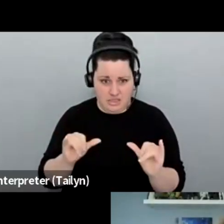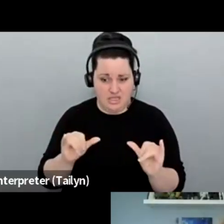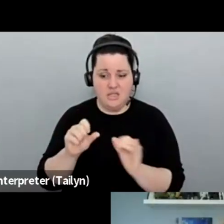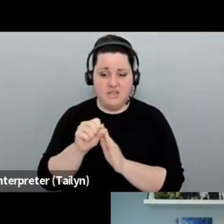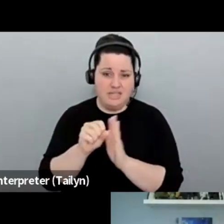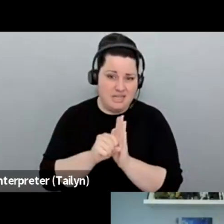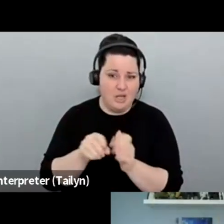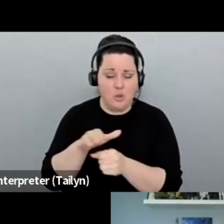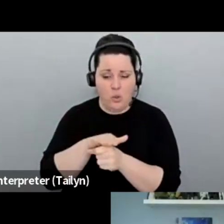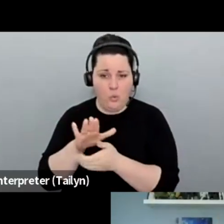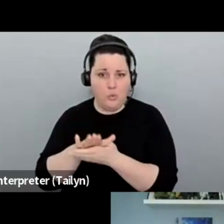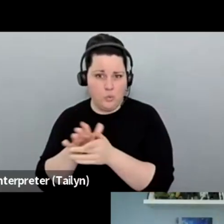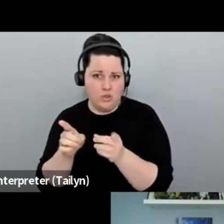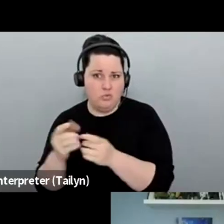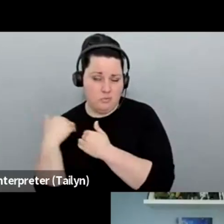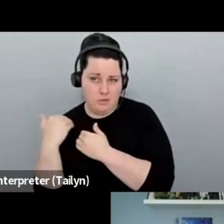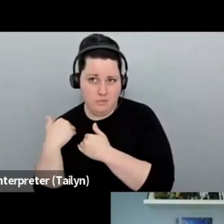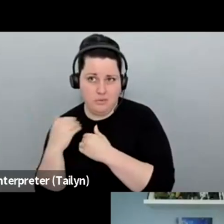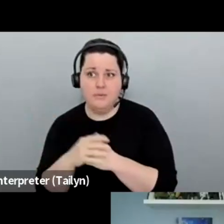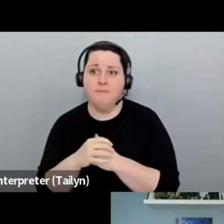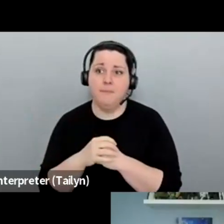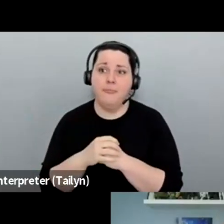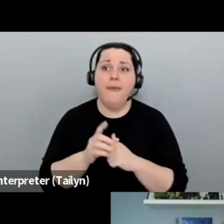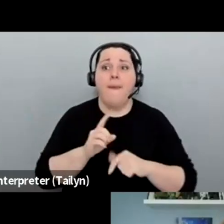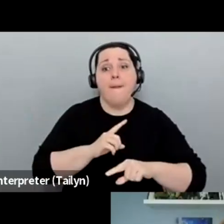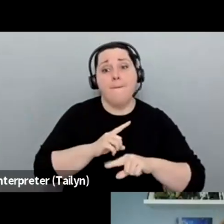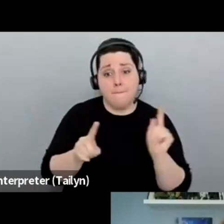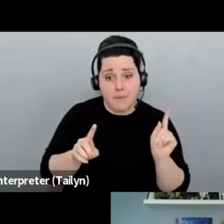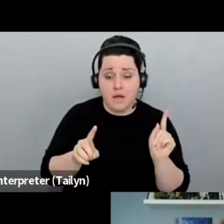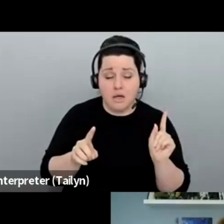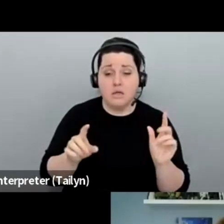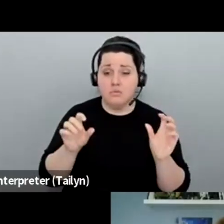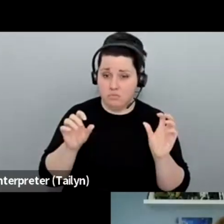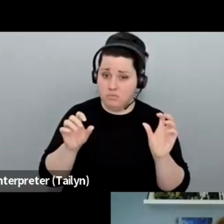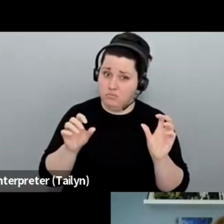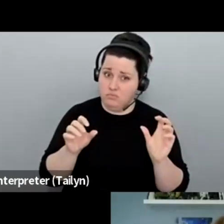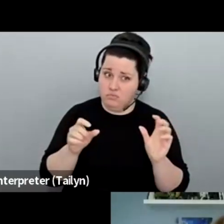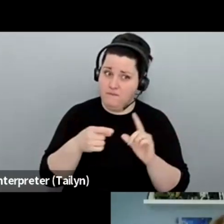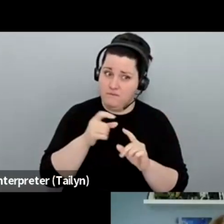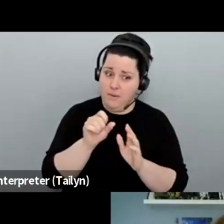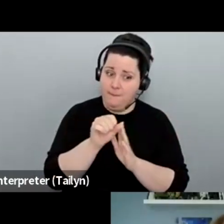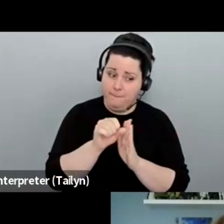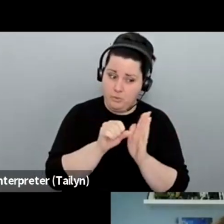states and local school districts. Um, but I think we can see from states that have adopted